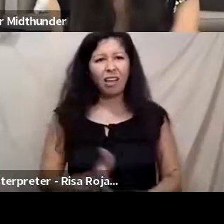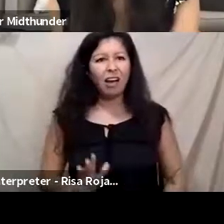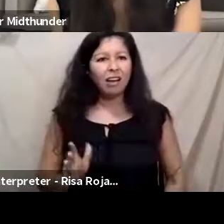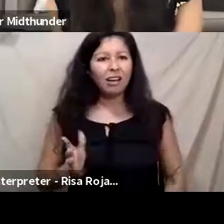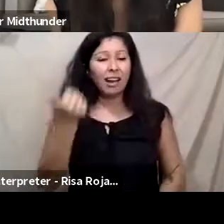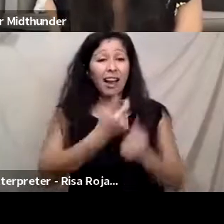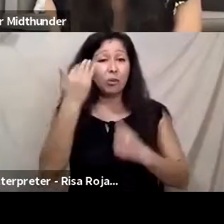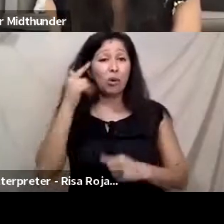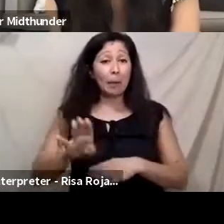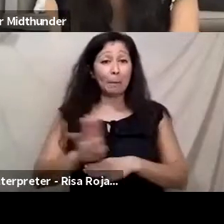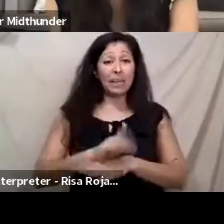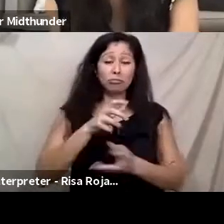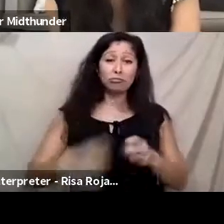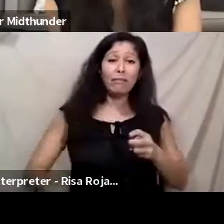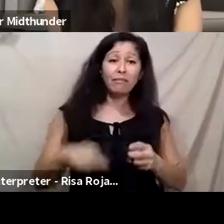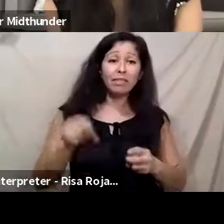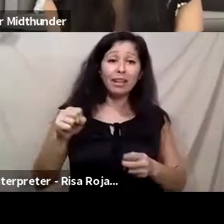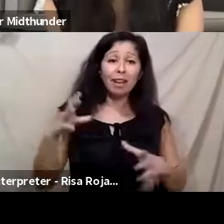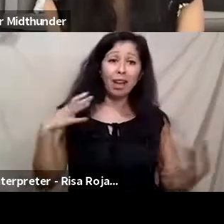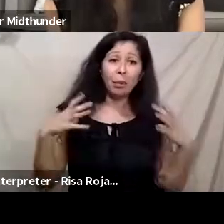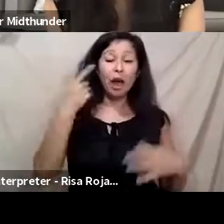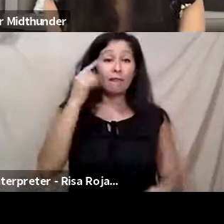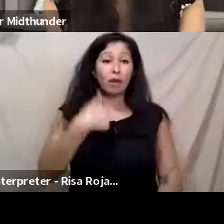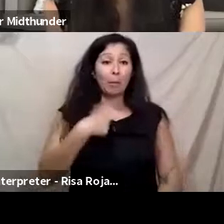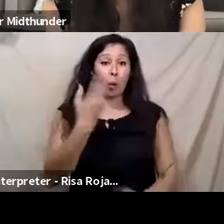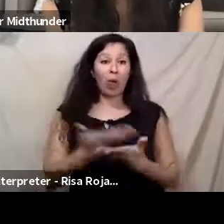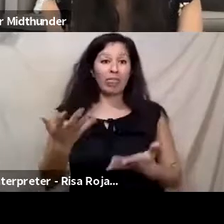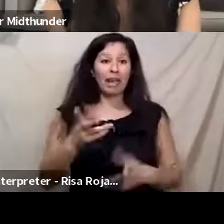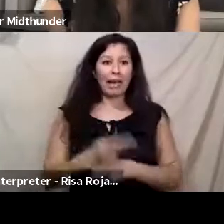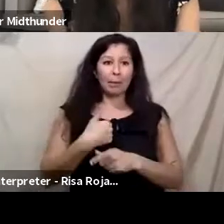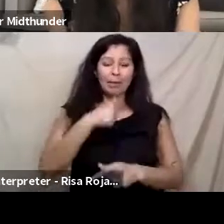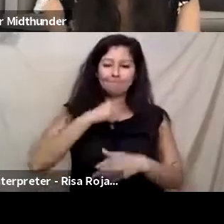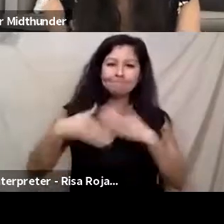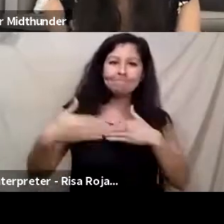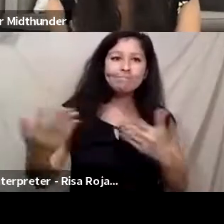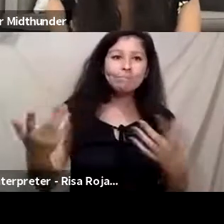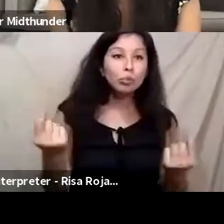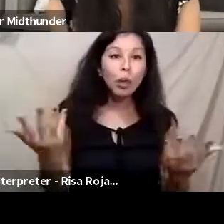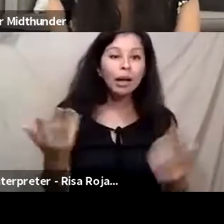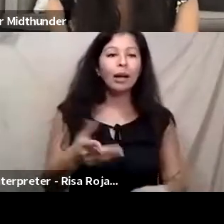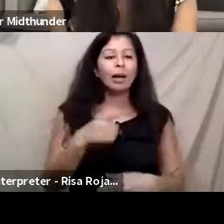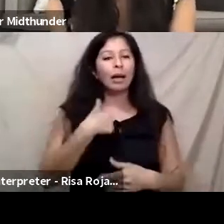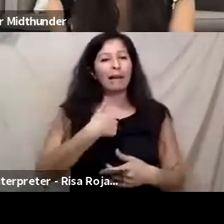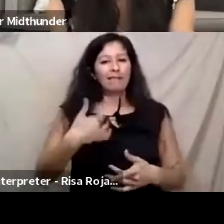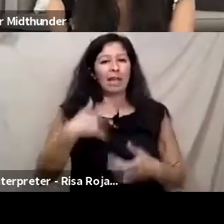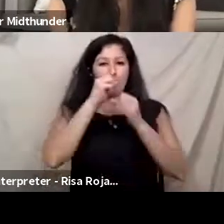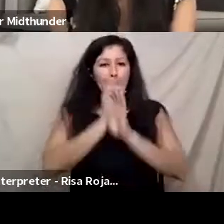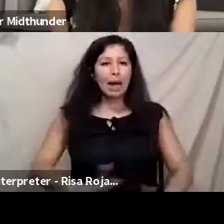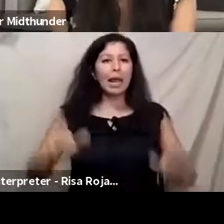everybody knows, this business is rough. And I know for me, one of the things that's kept me going is being blessed